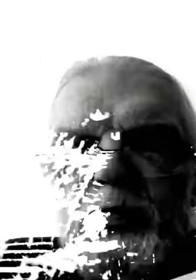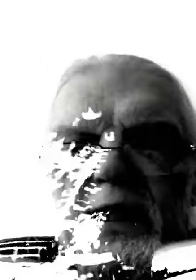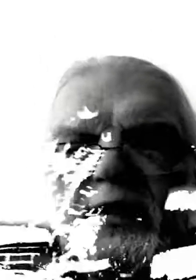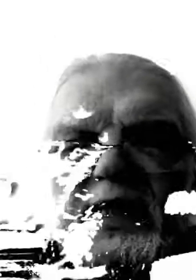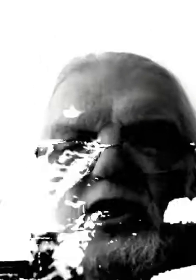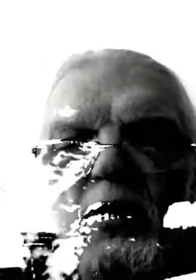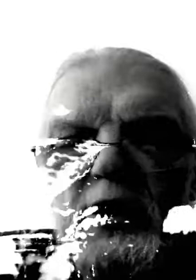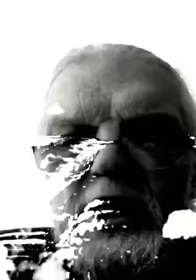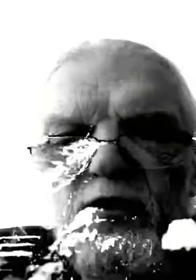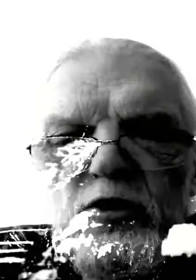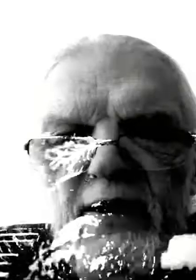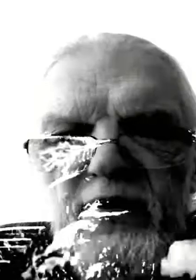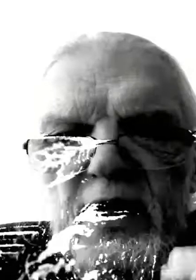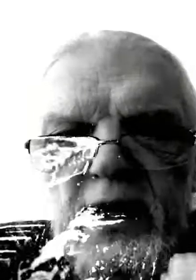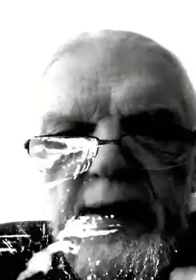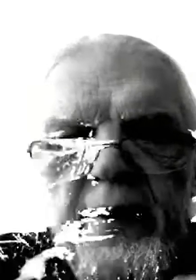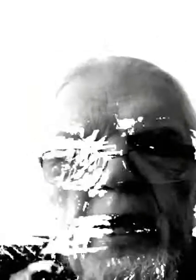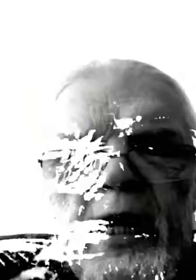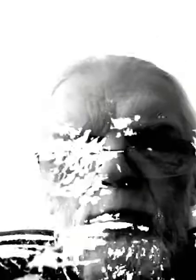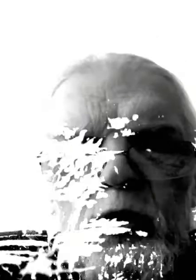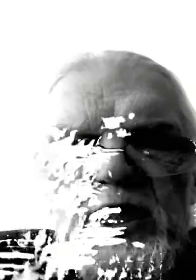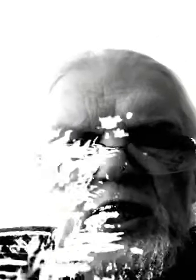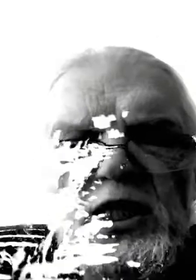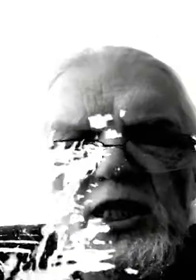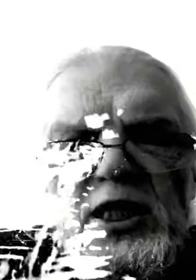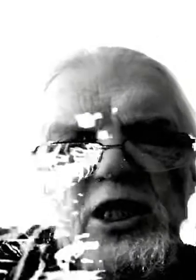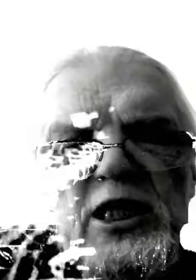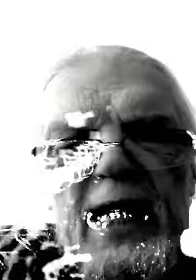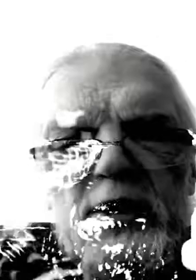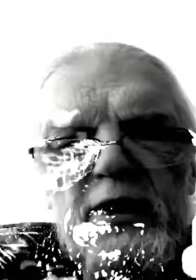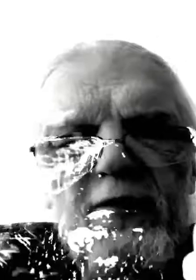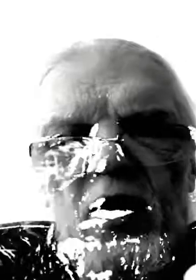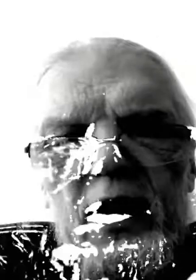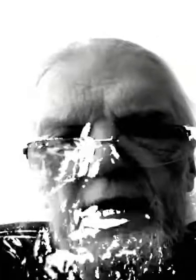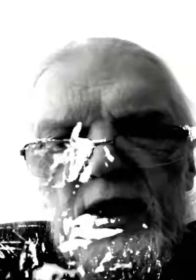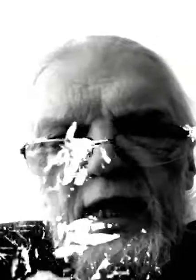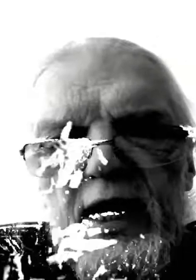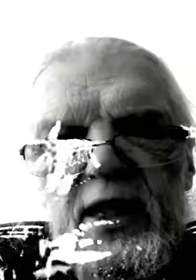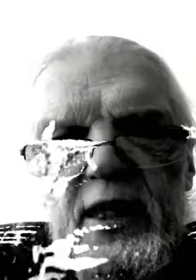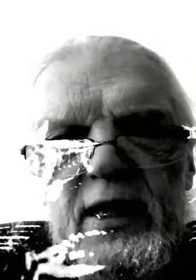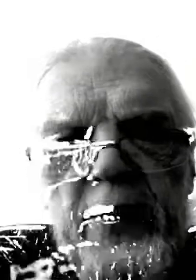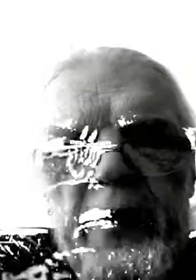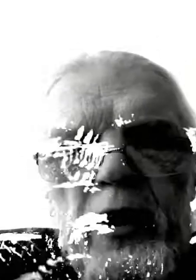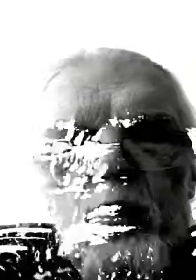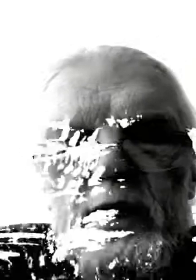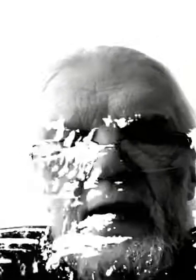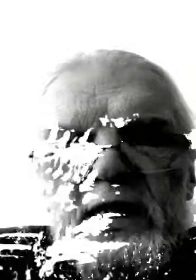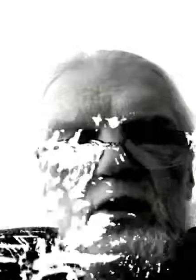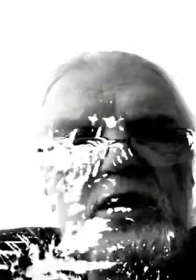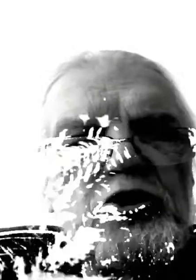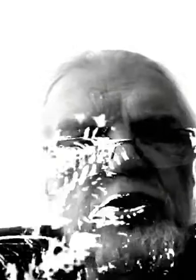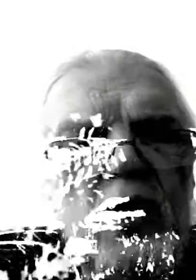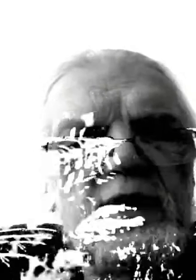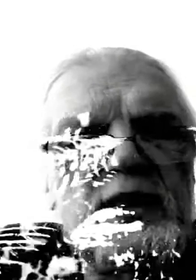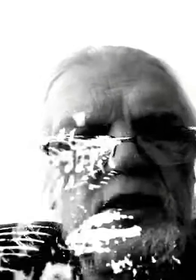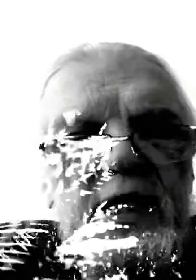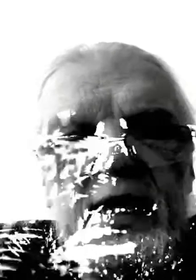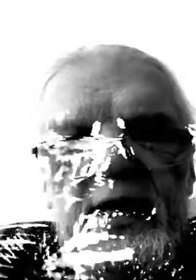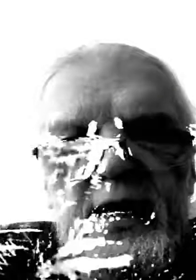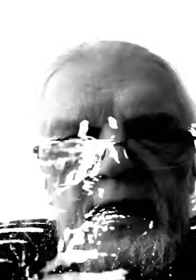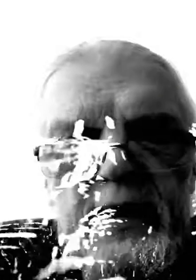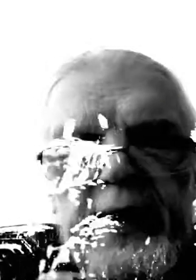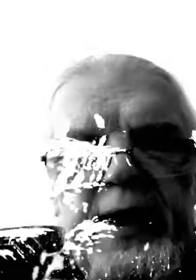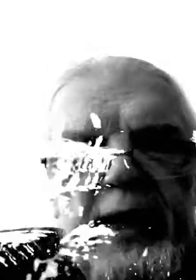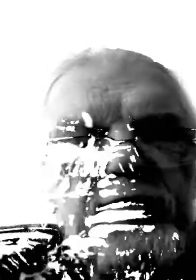speak these lines forever. It will be sounding fine together. We'll get along strong